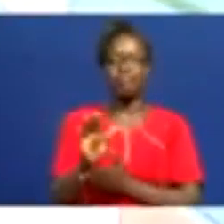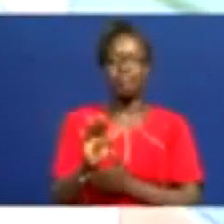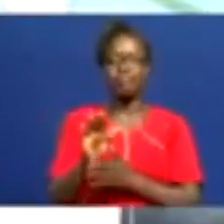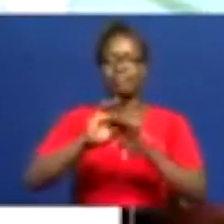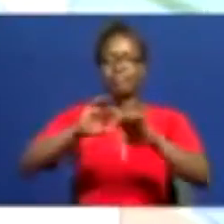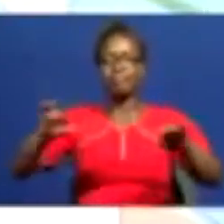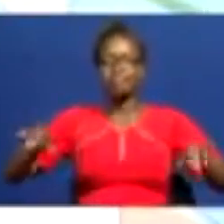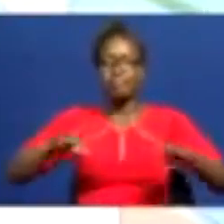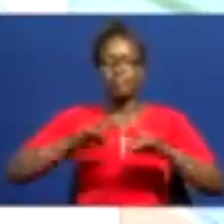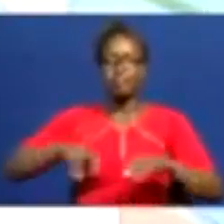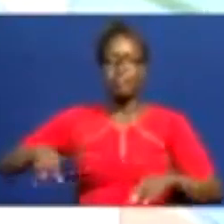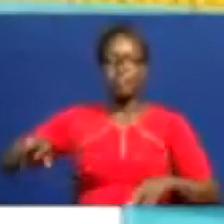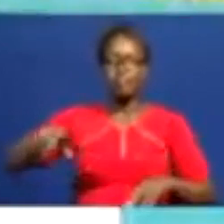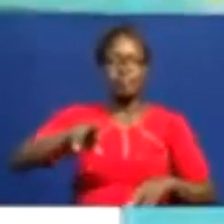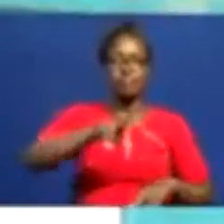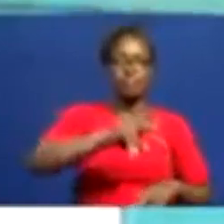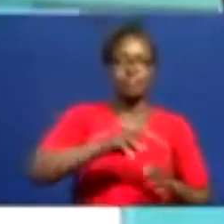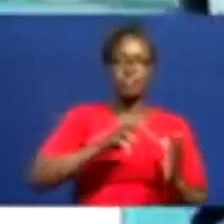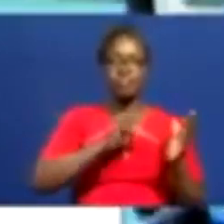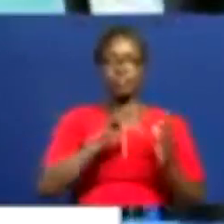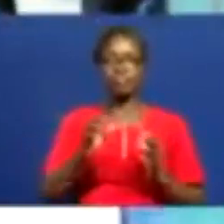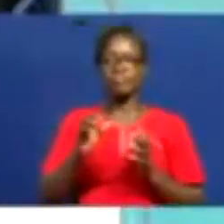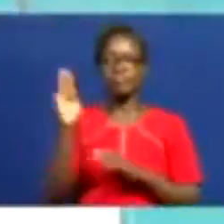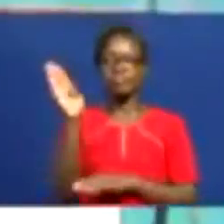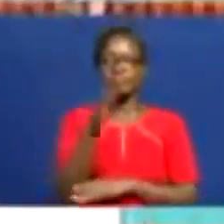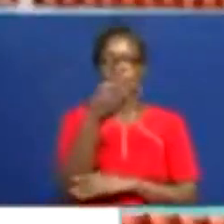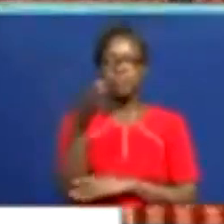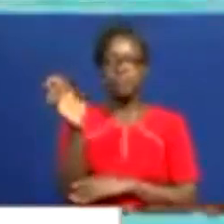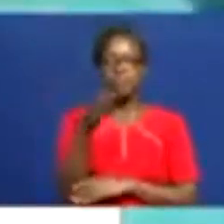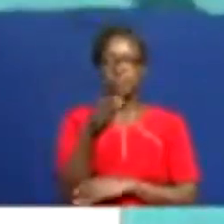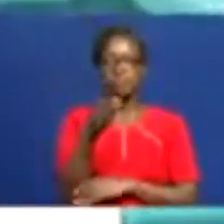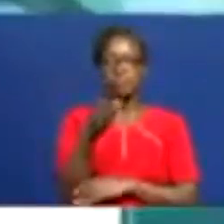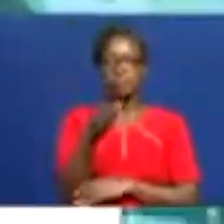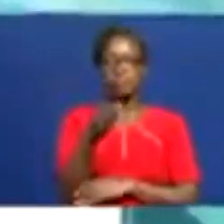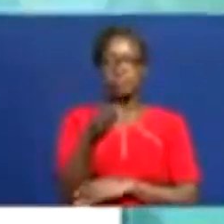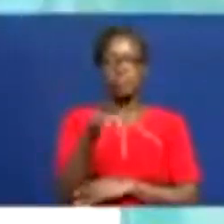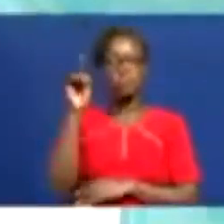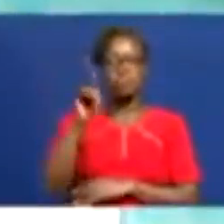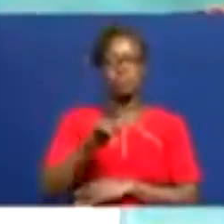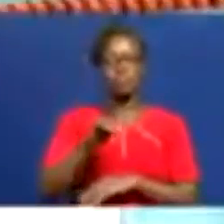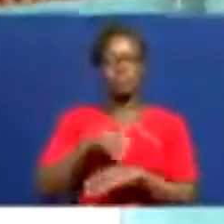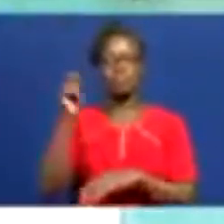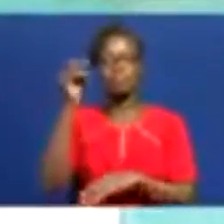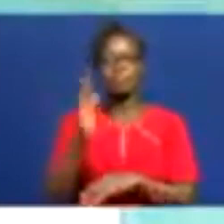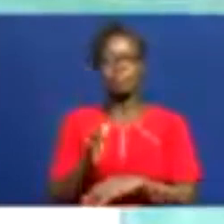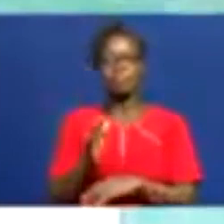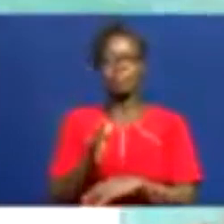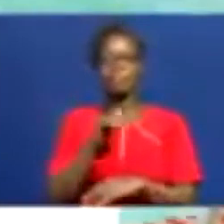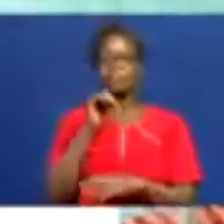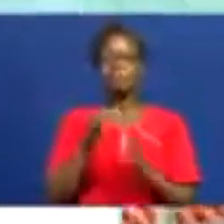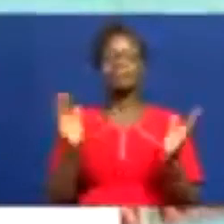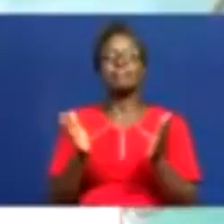swimmers are walking round they had to carry no flag. You know, we couldn't even call Kenya, we couldn't even cheer